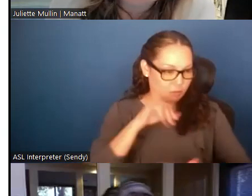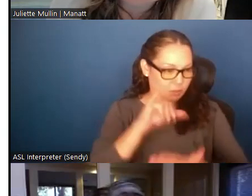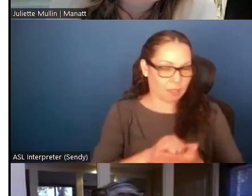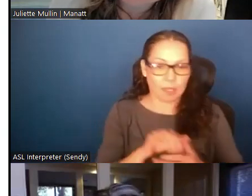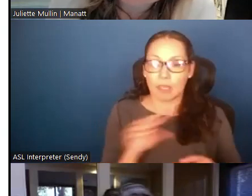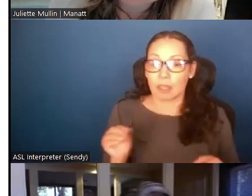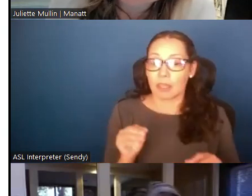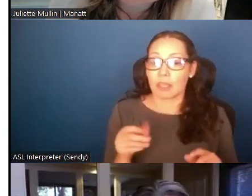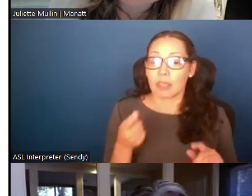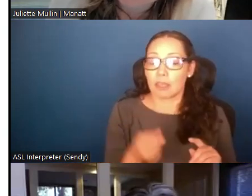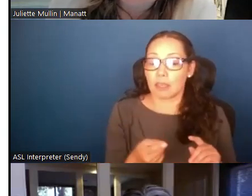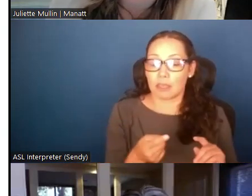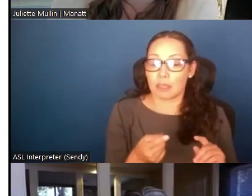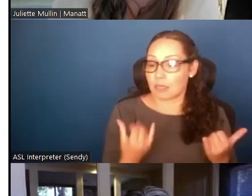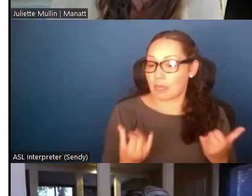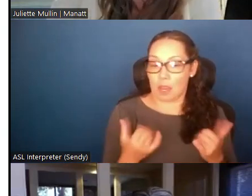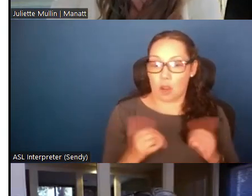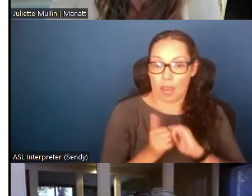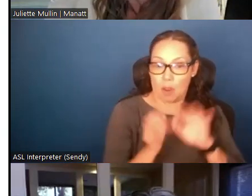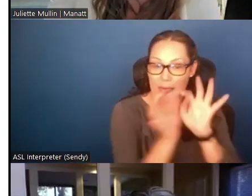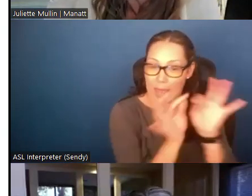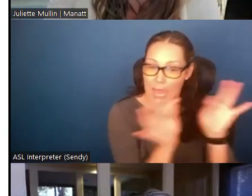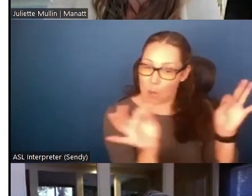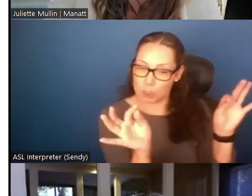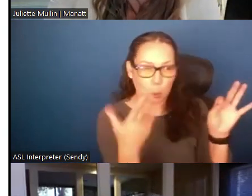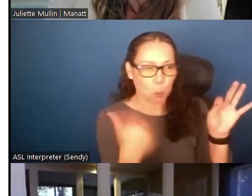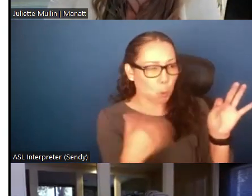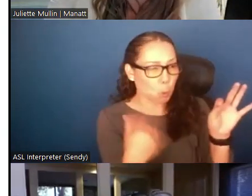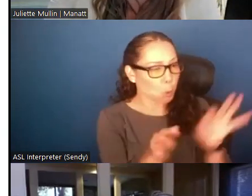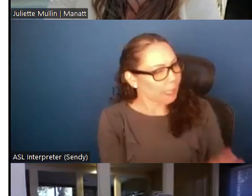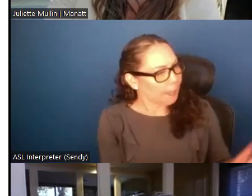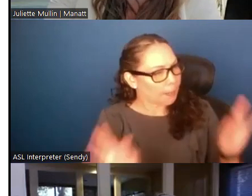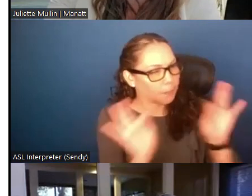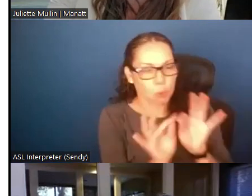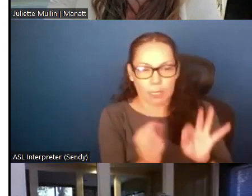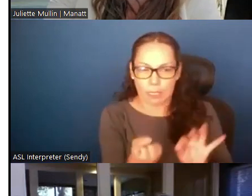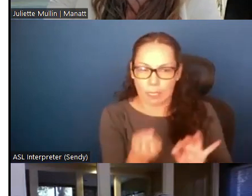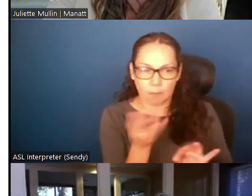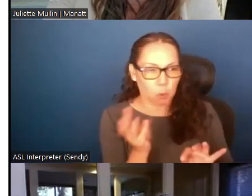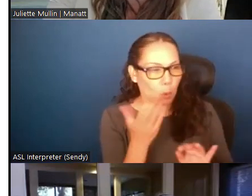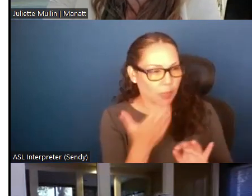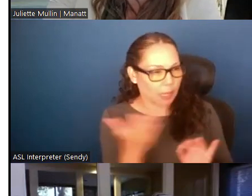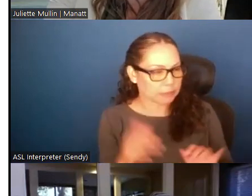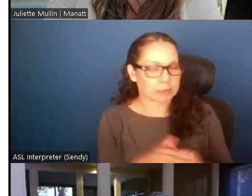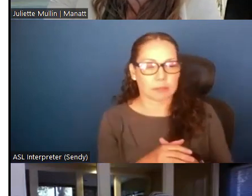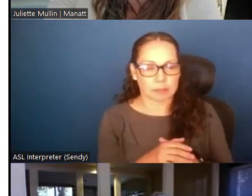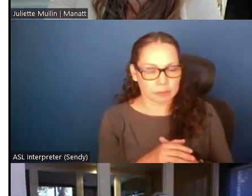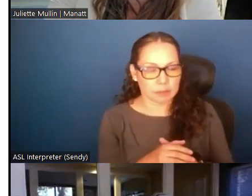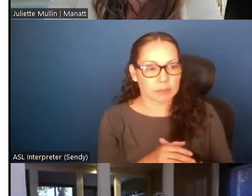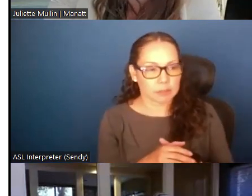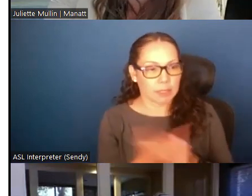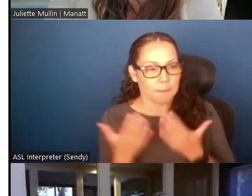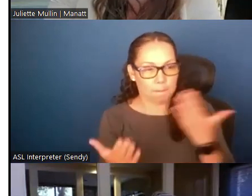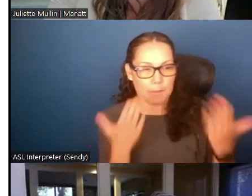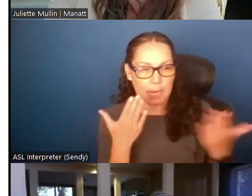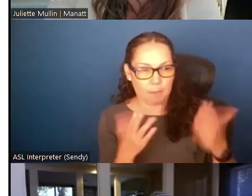this vein of how language is so important, a couple things. I know we may be using the